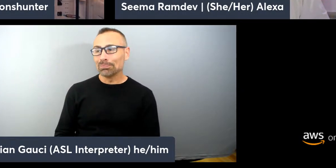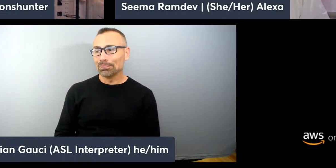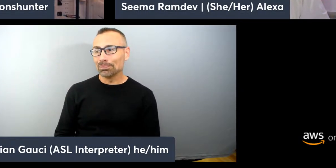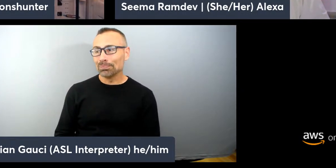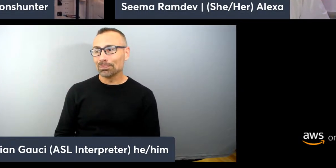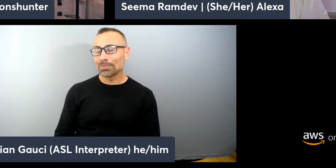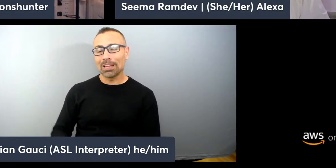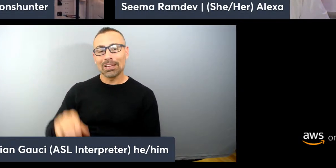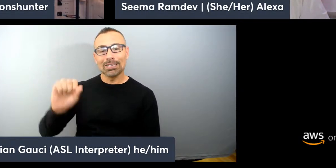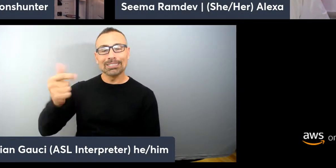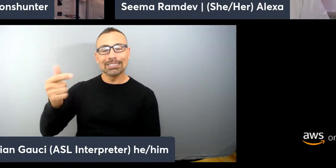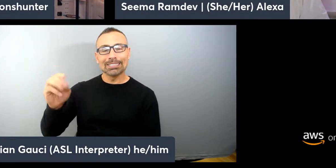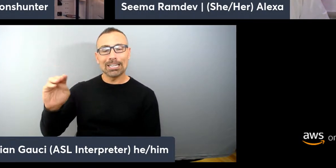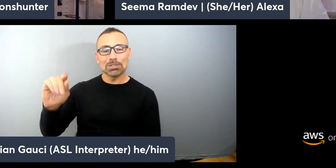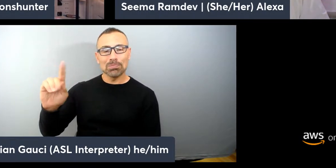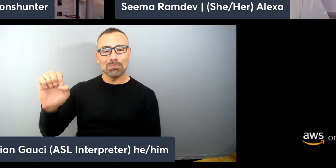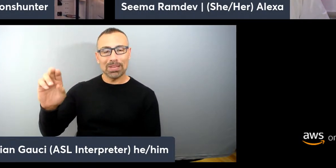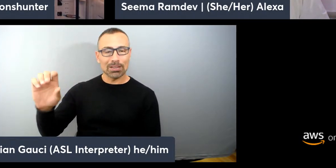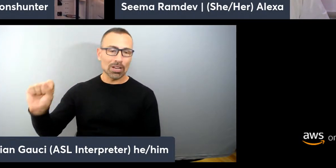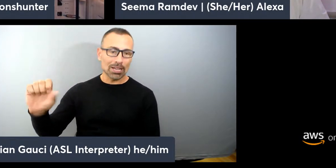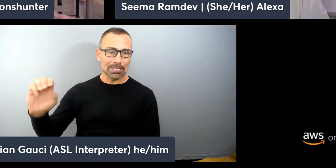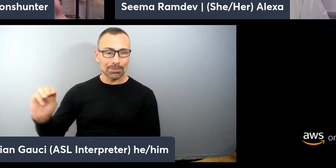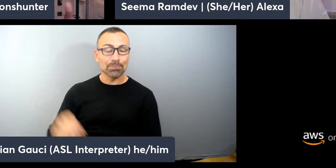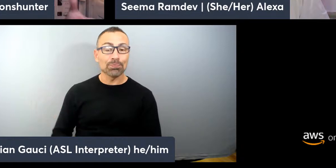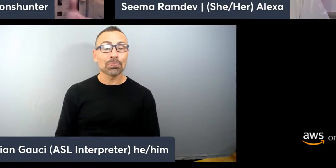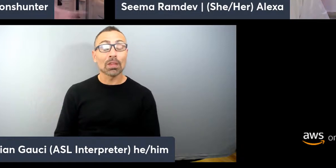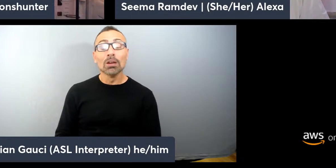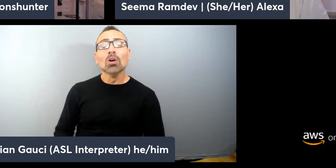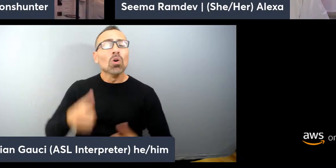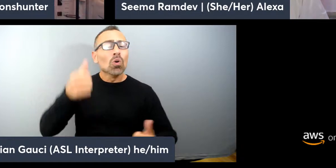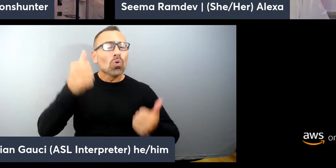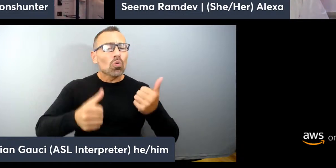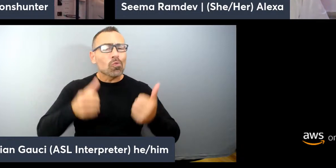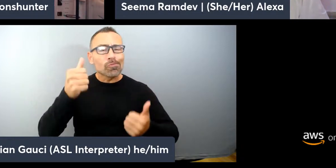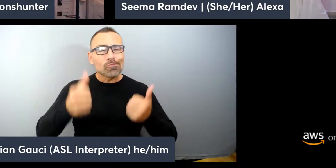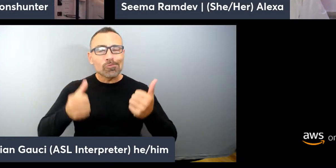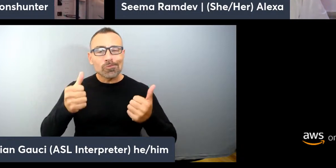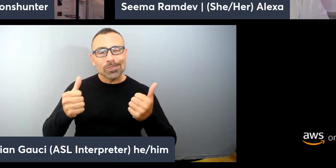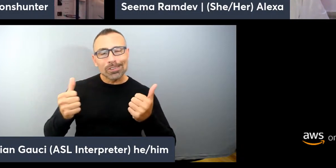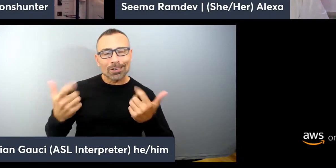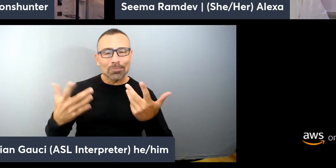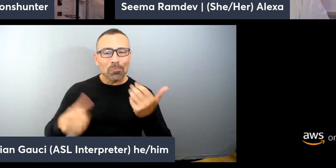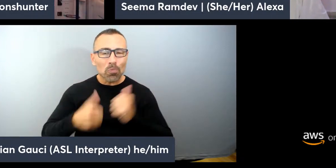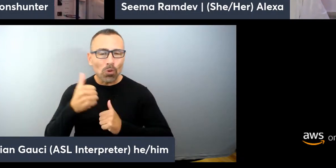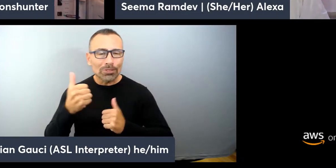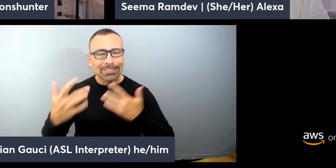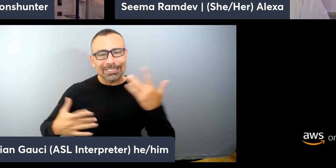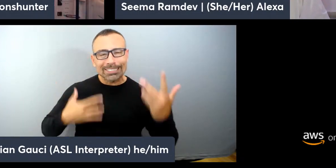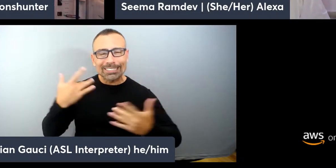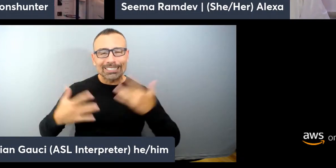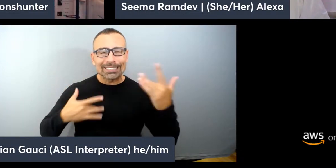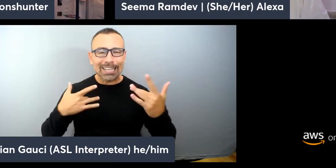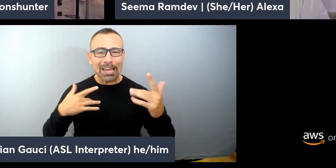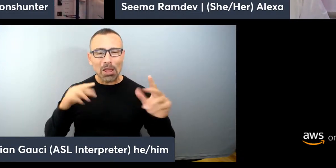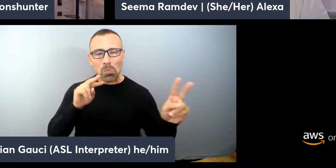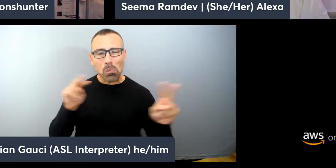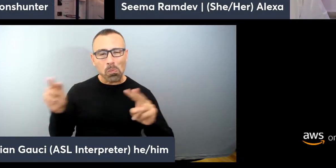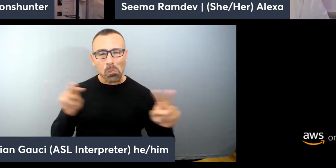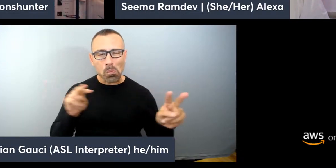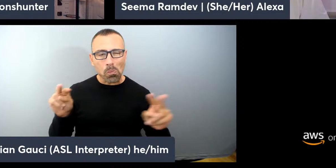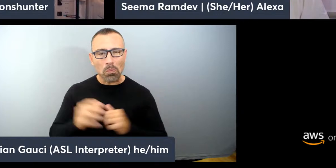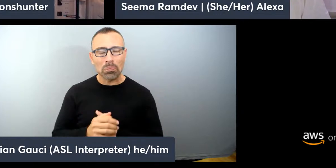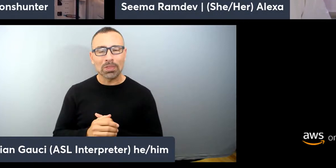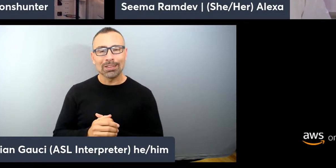what's the service or feature that you're most excited about between Glue and Feature Store? Well, I'm excited